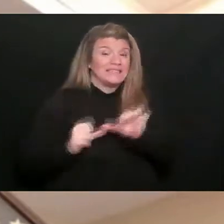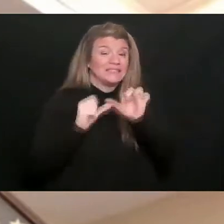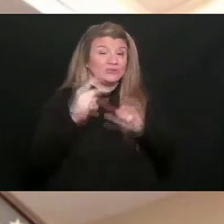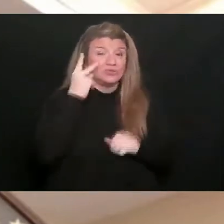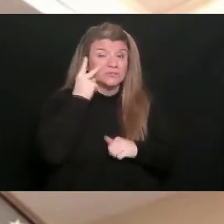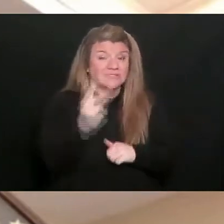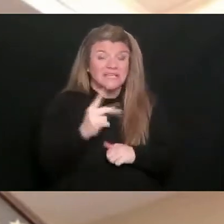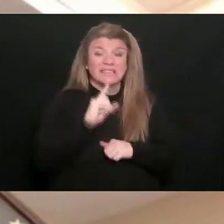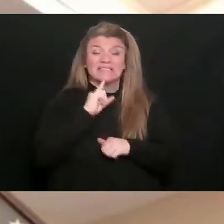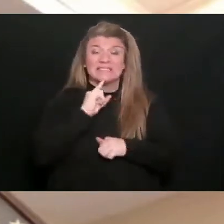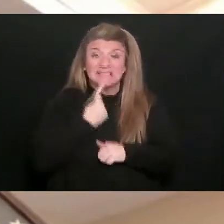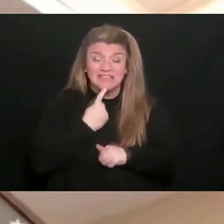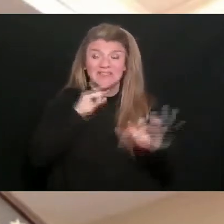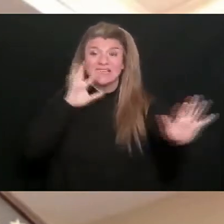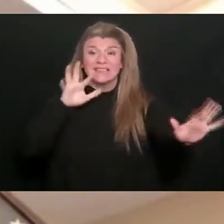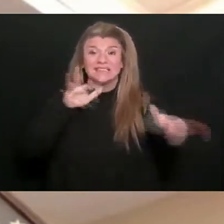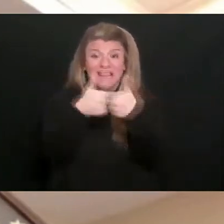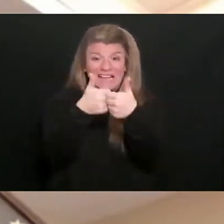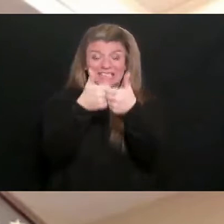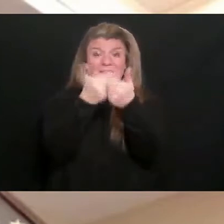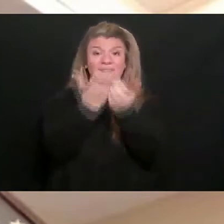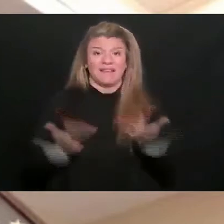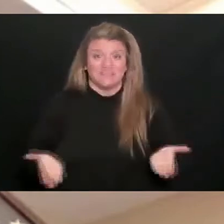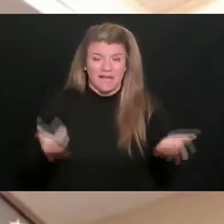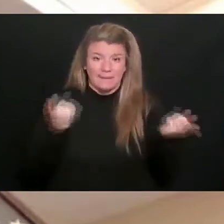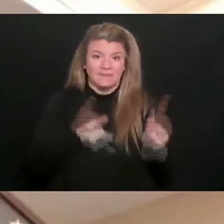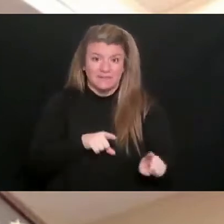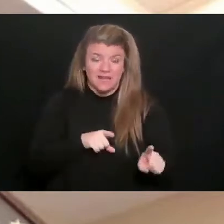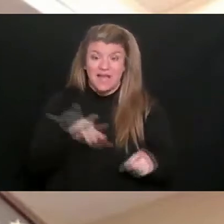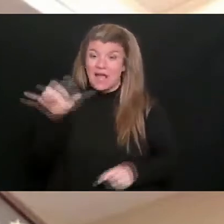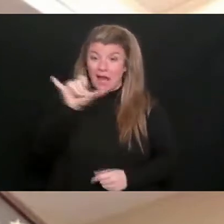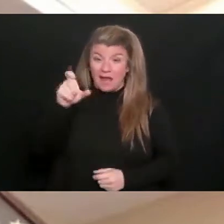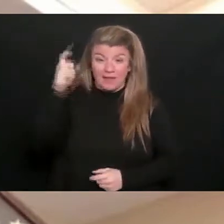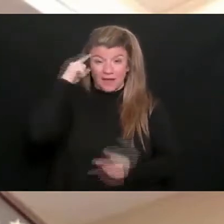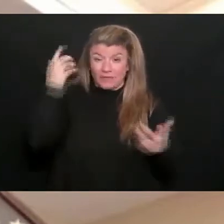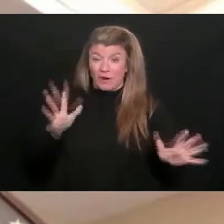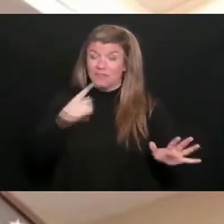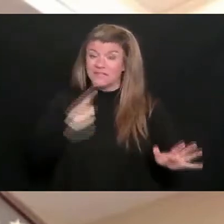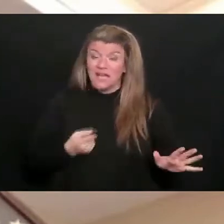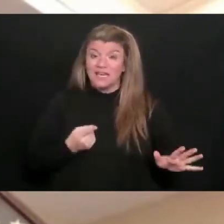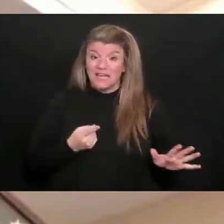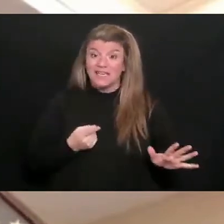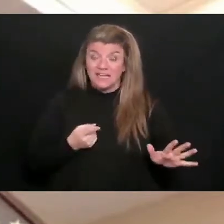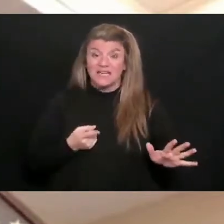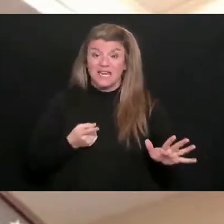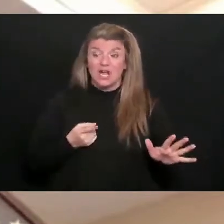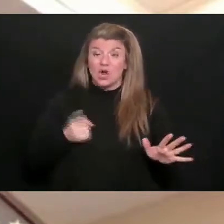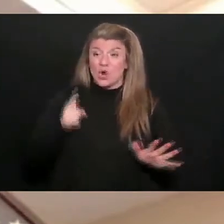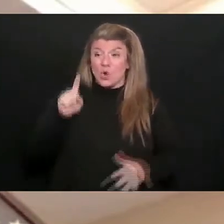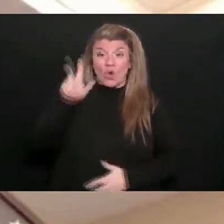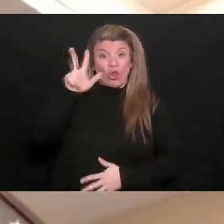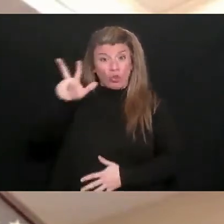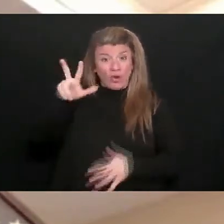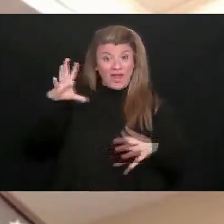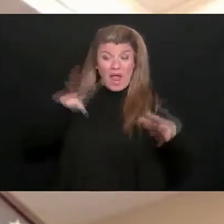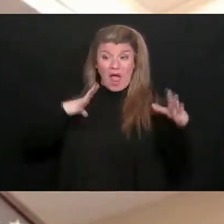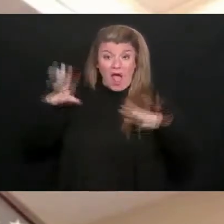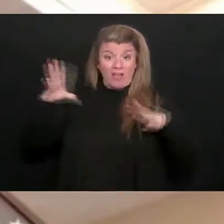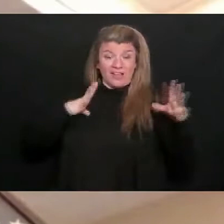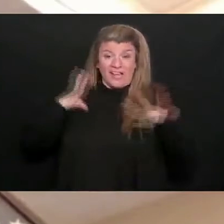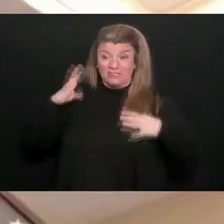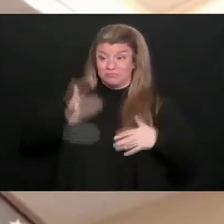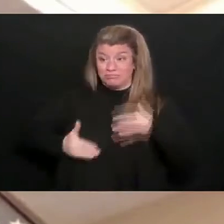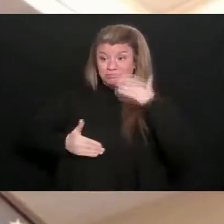significantly challenging trends. And as the governor pointed out, with 3 holidays in